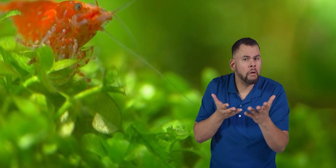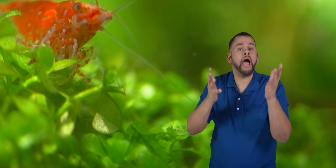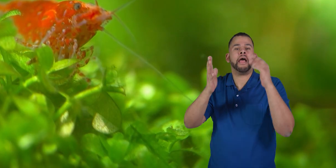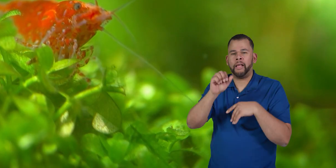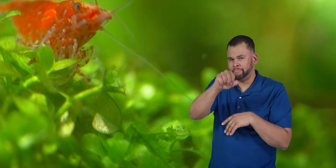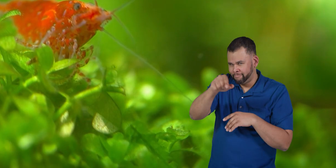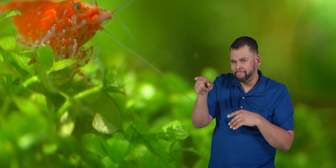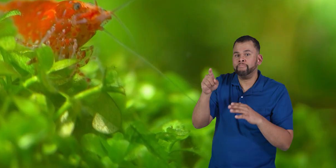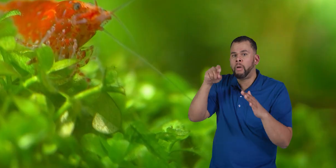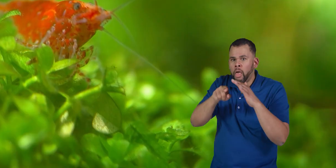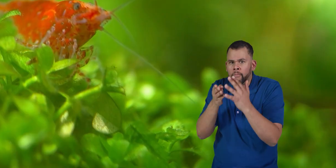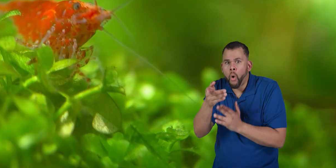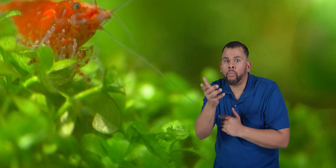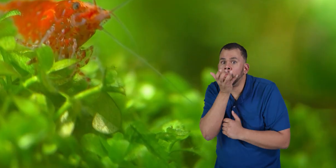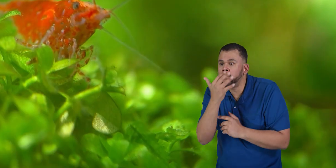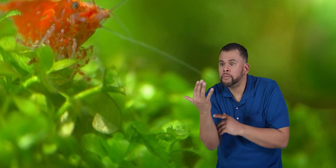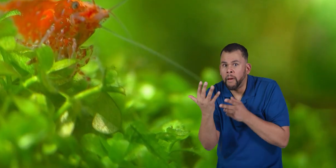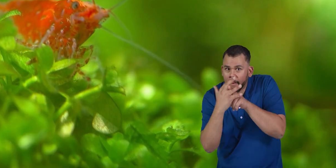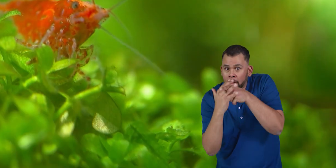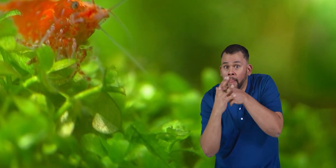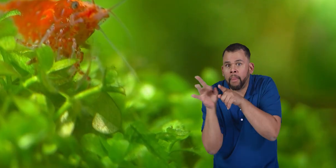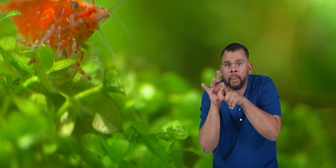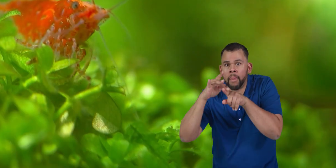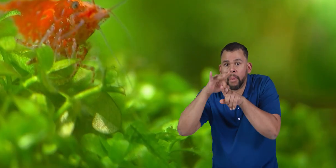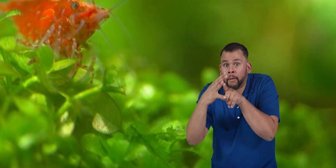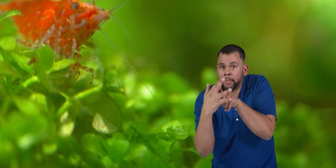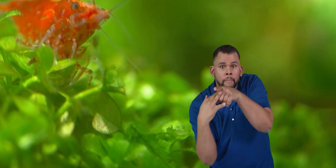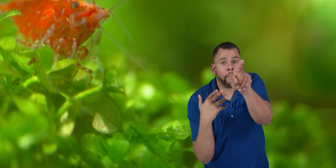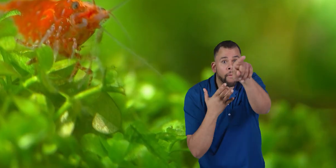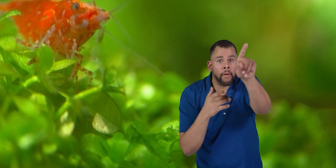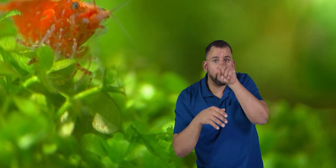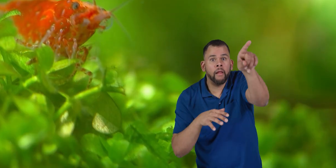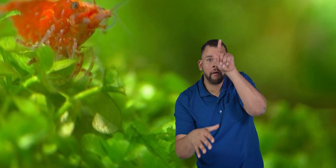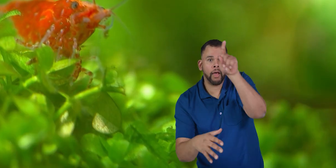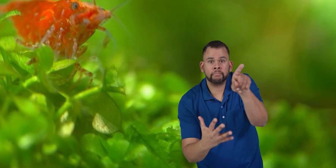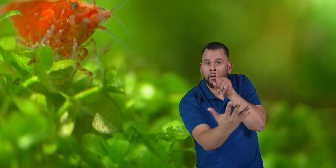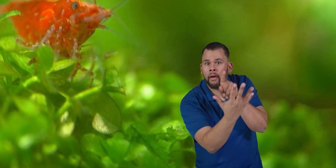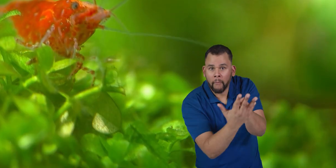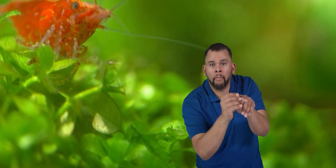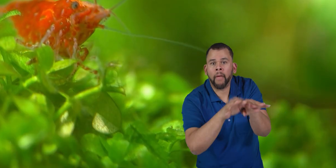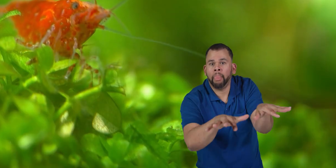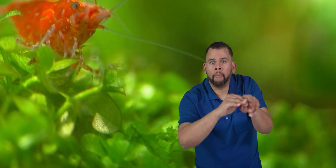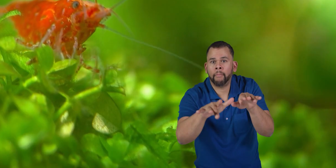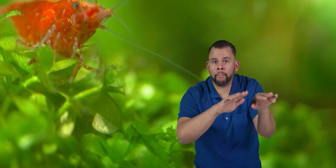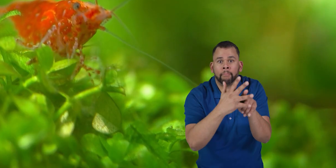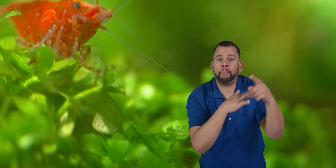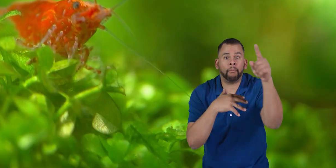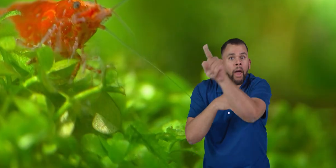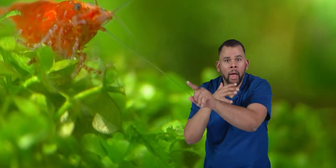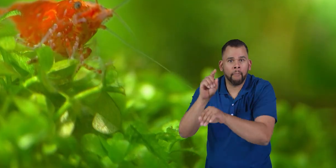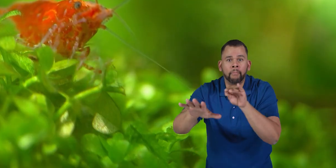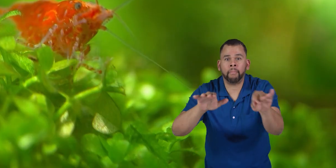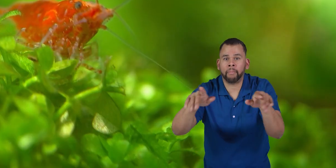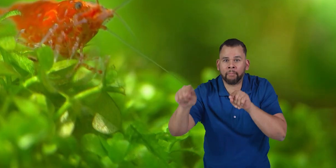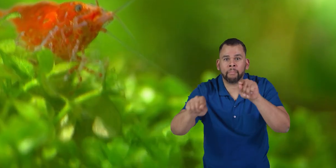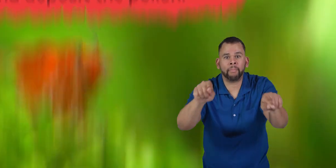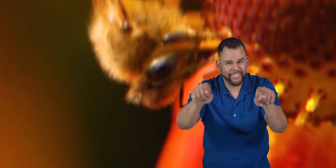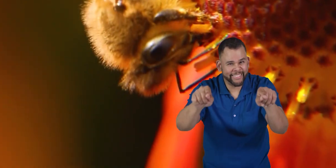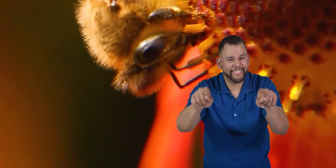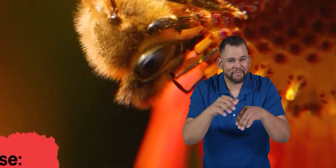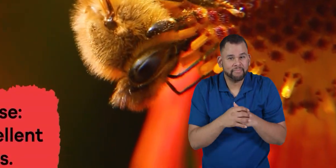they swim through flowering seagrass and collect pollen on their bodies then swim to other grass and deposit the pollen